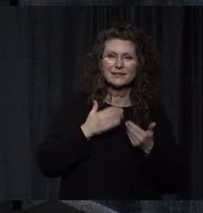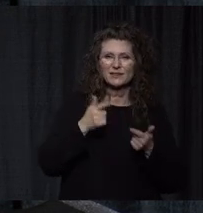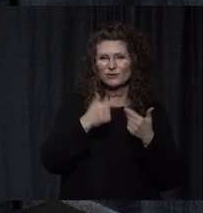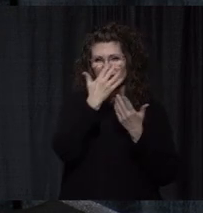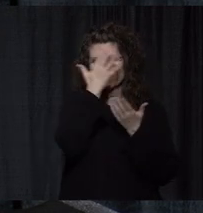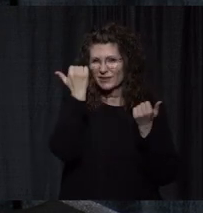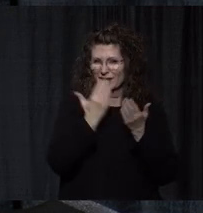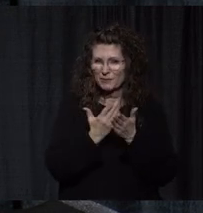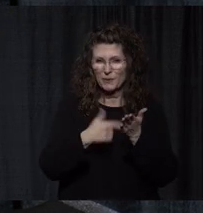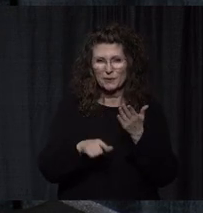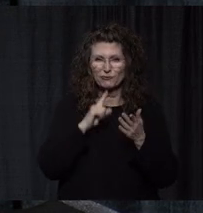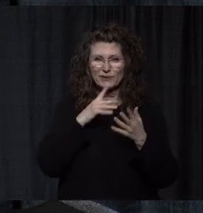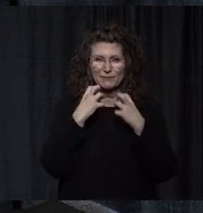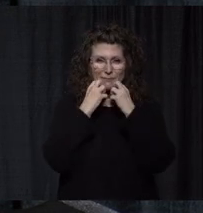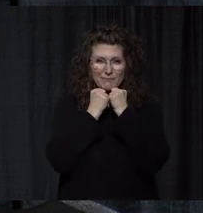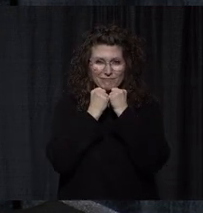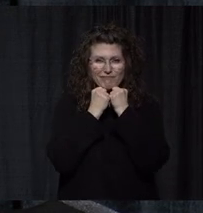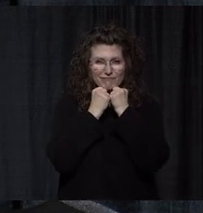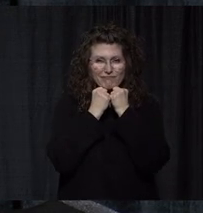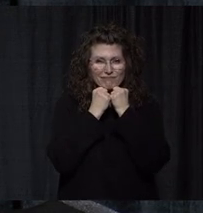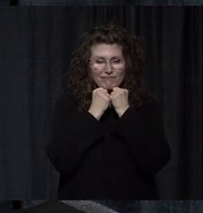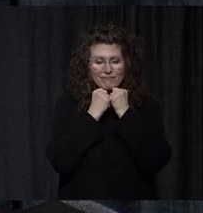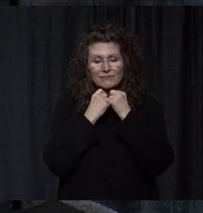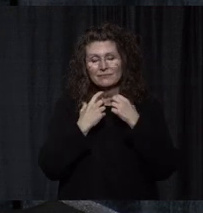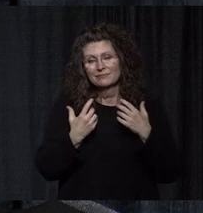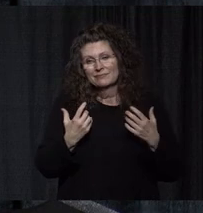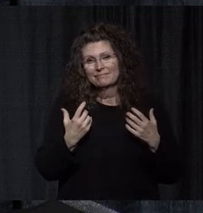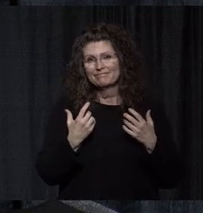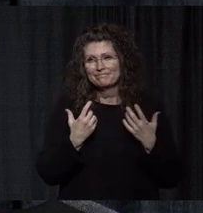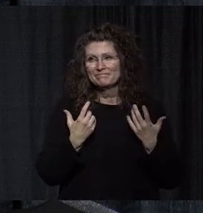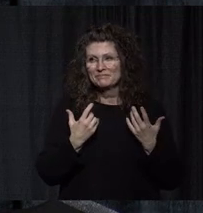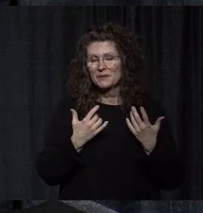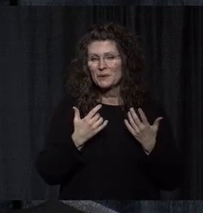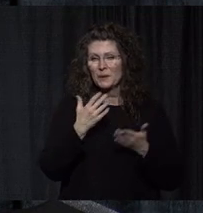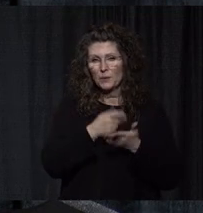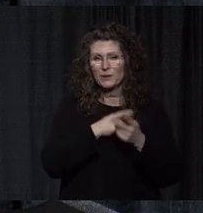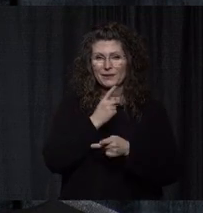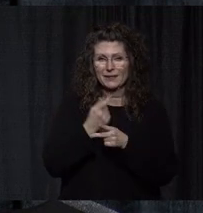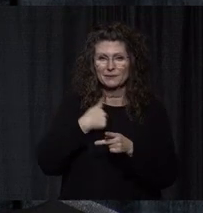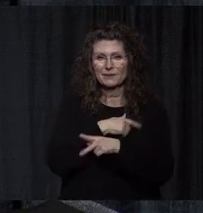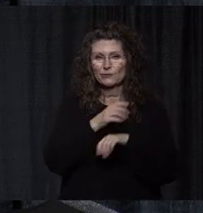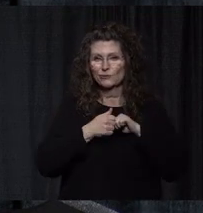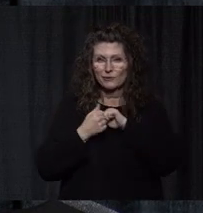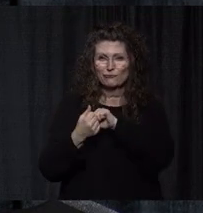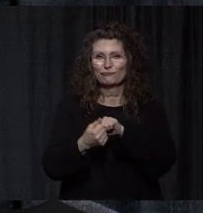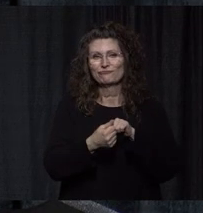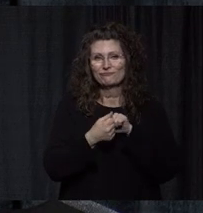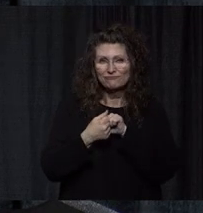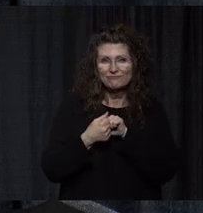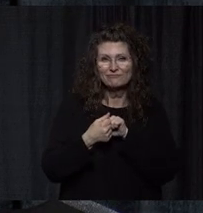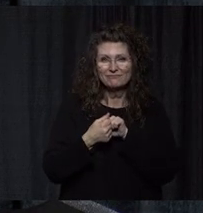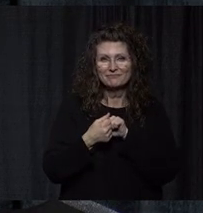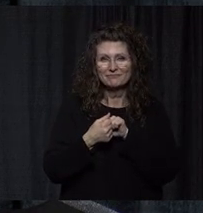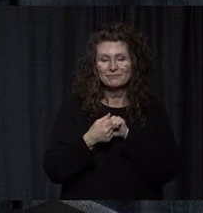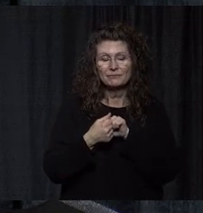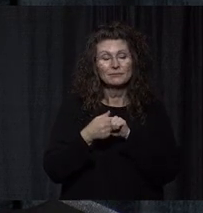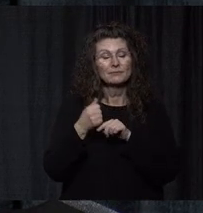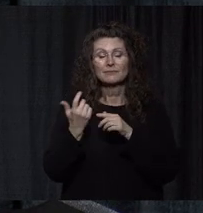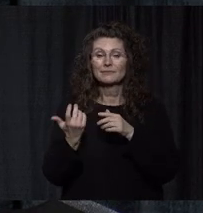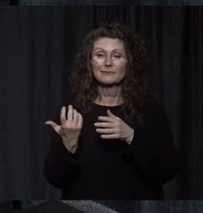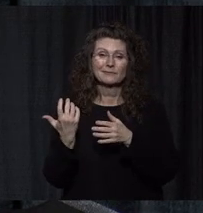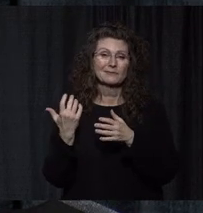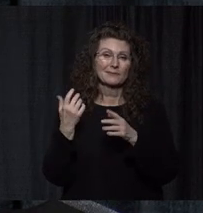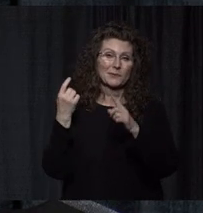really matters and what holds us all together, and what we're ultimately